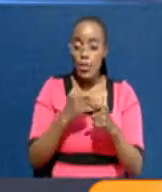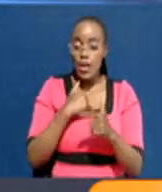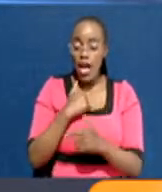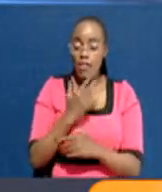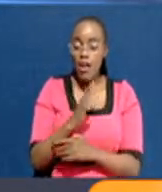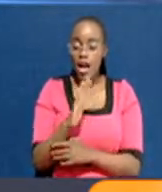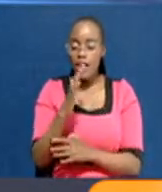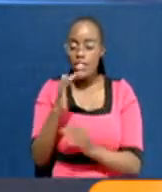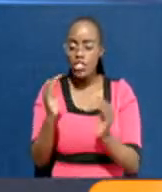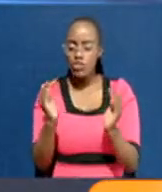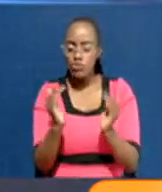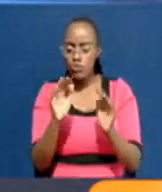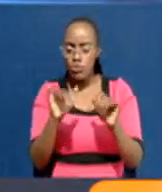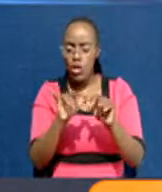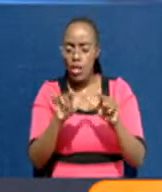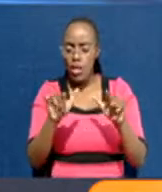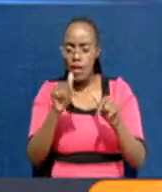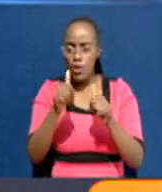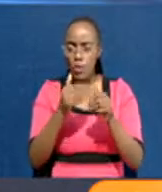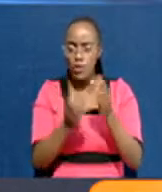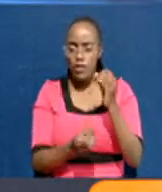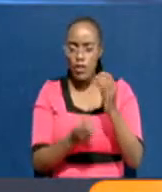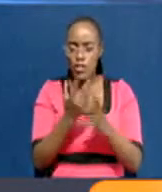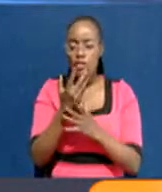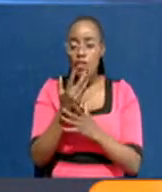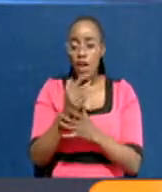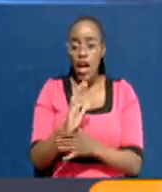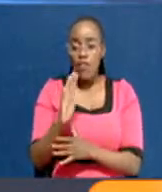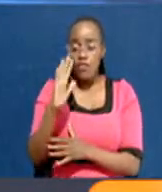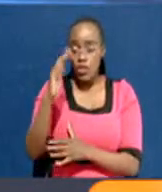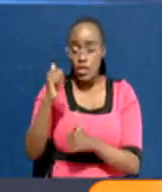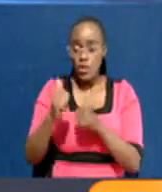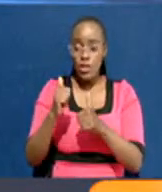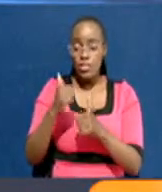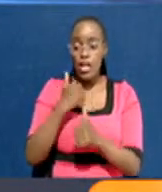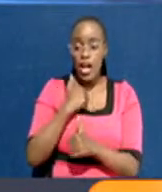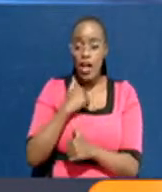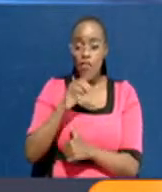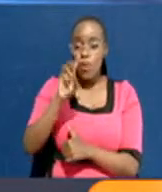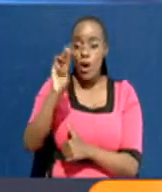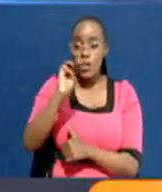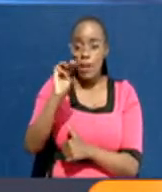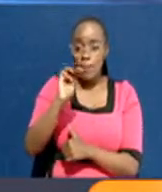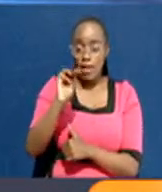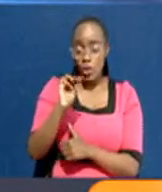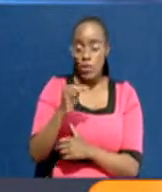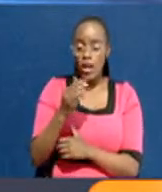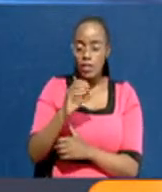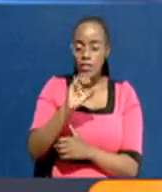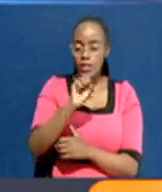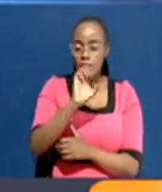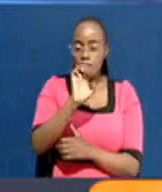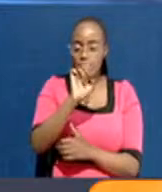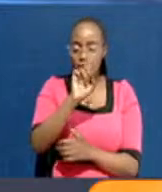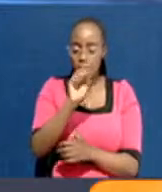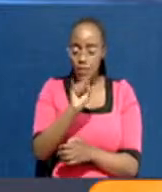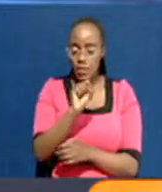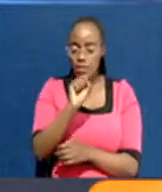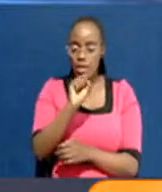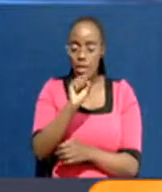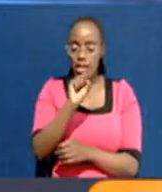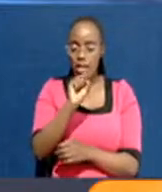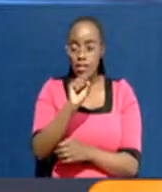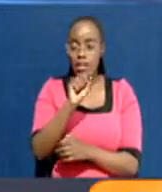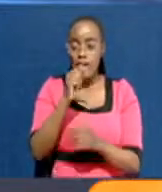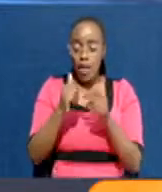nursery that we have established at Karura Forest with 1 million seedlings being planted. So really contributing to the